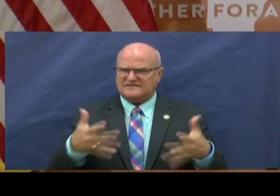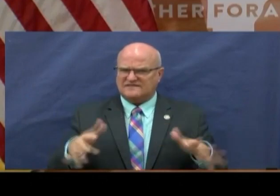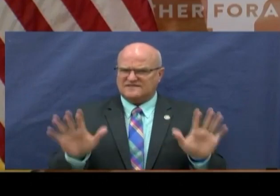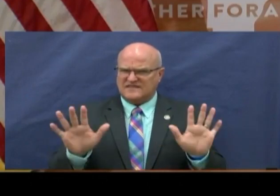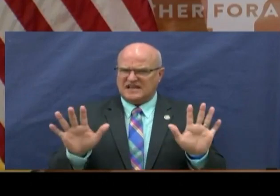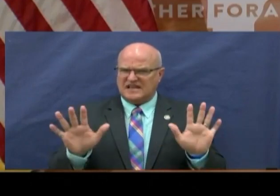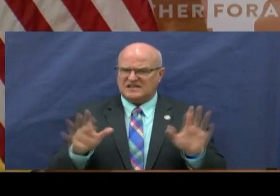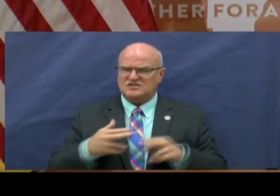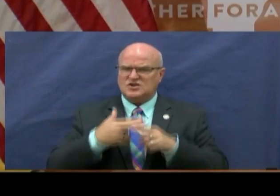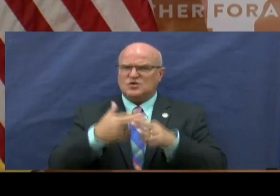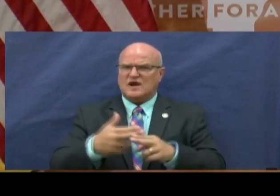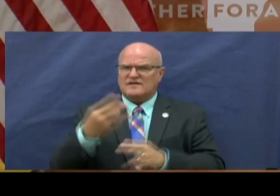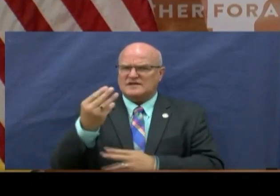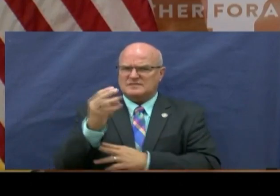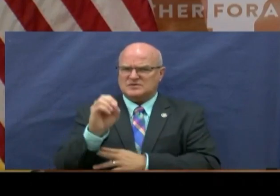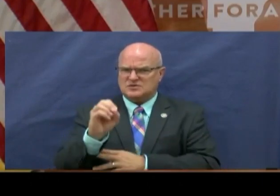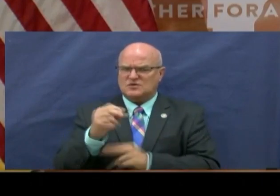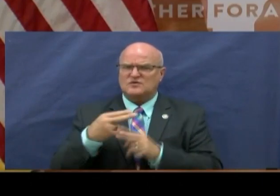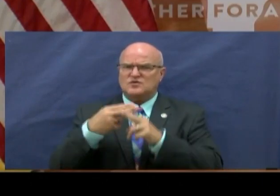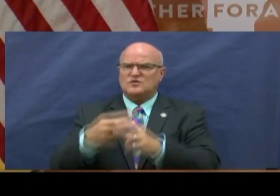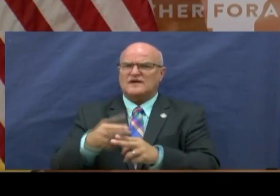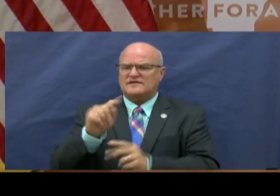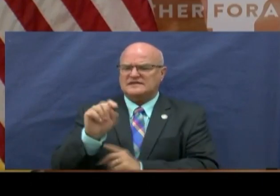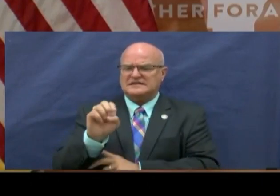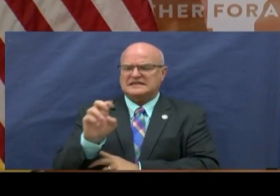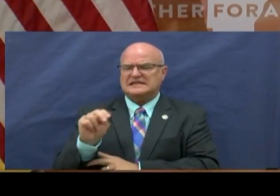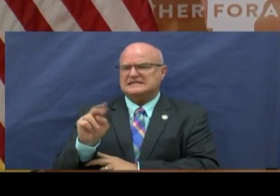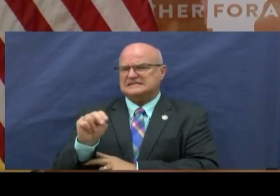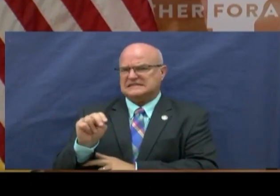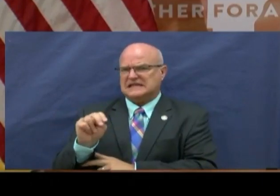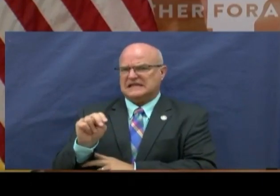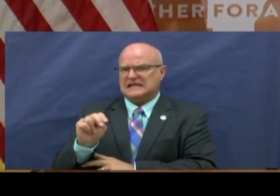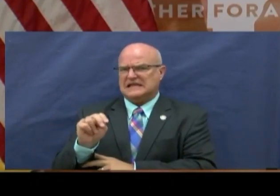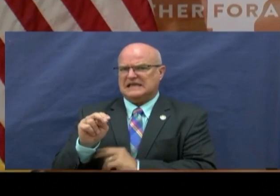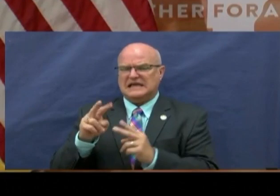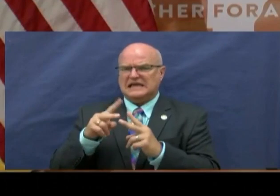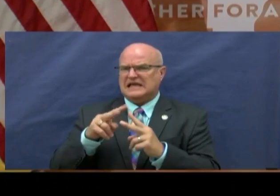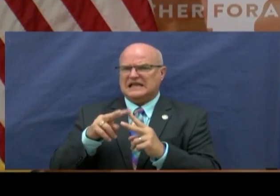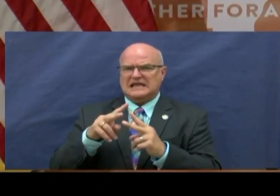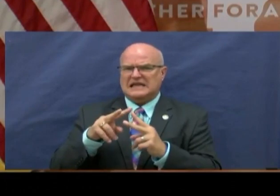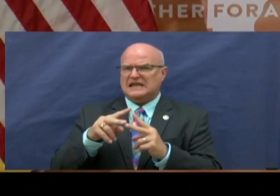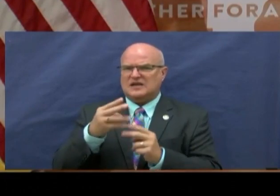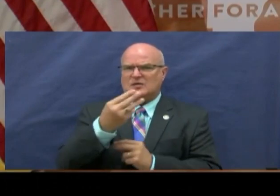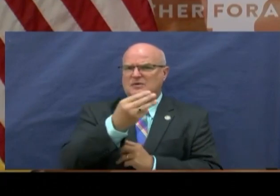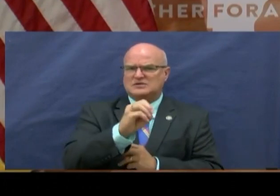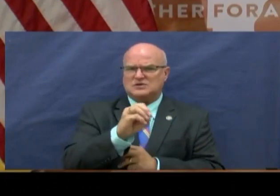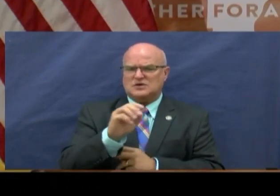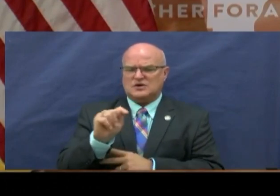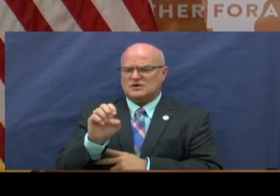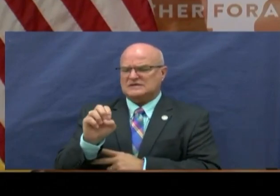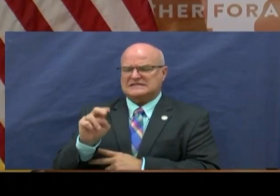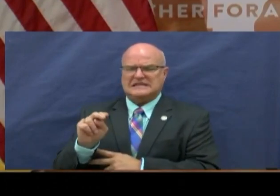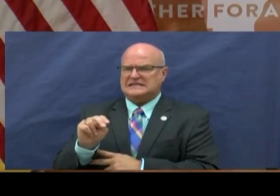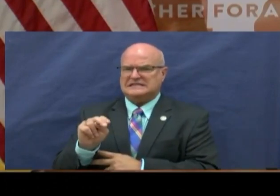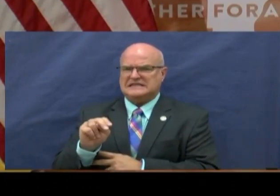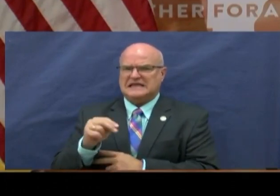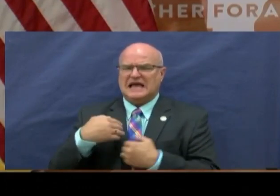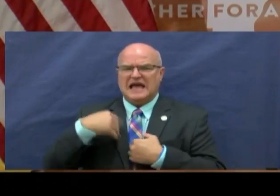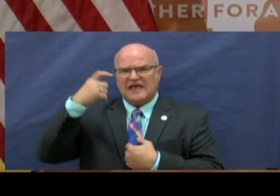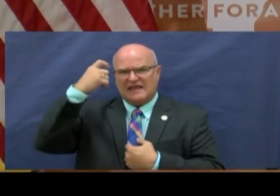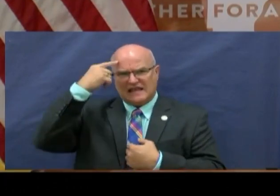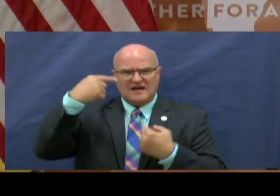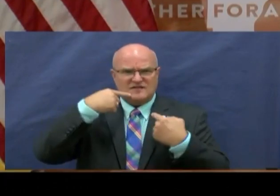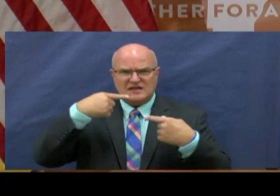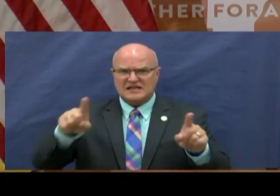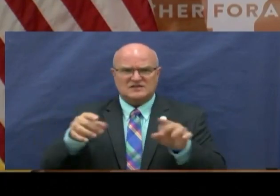You referenced Missouri and you referenced Tennessee. Neither in Missouri nor in Tennessee has the governor